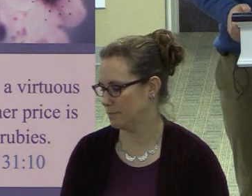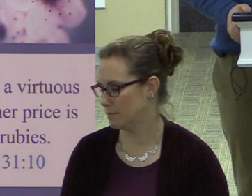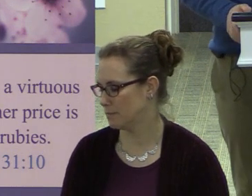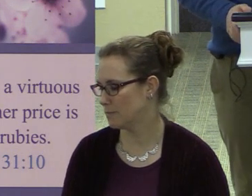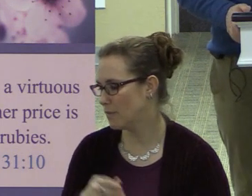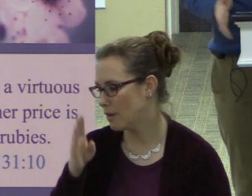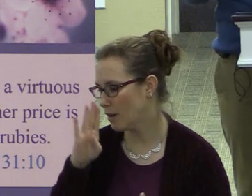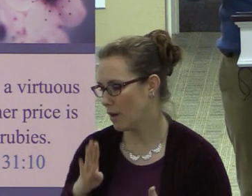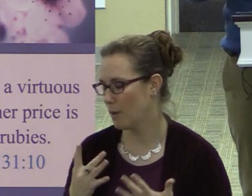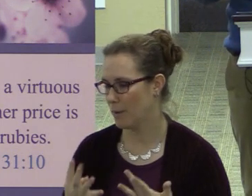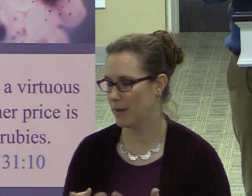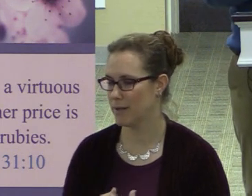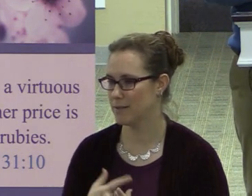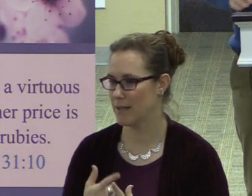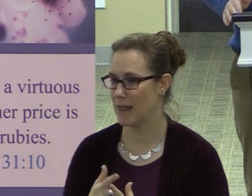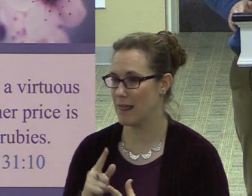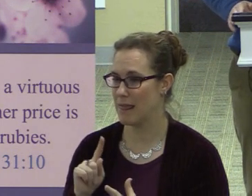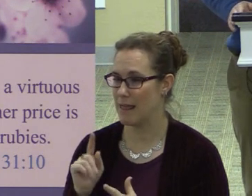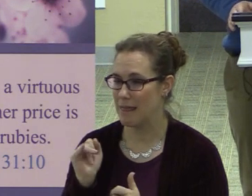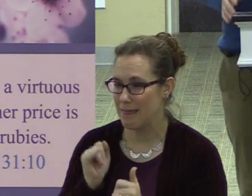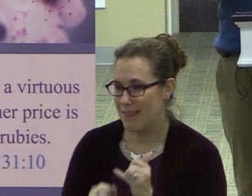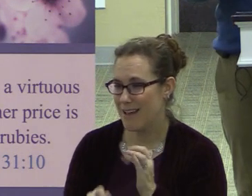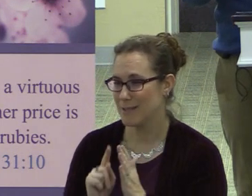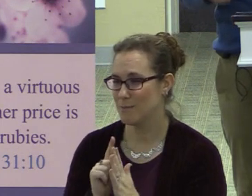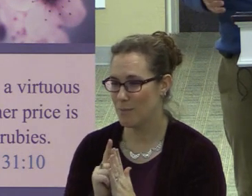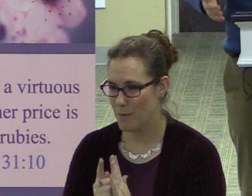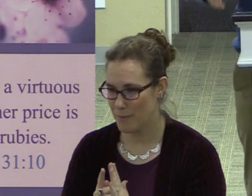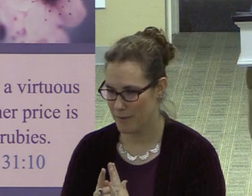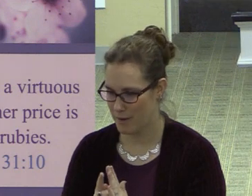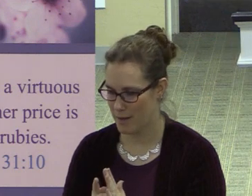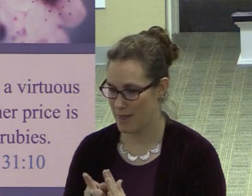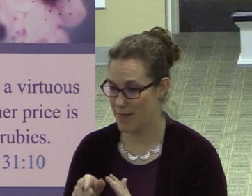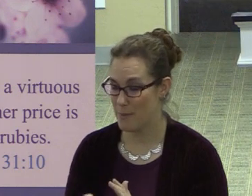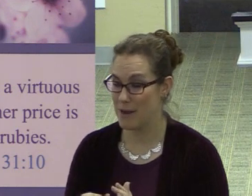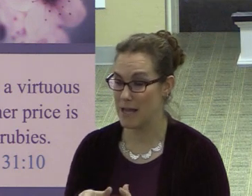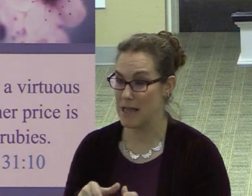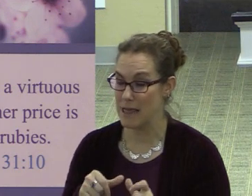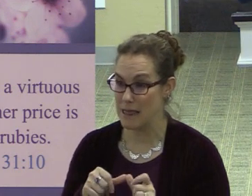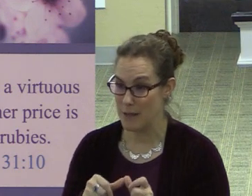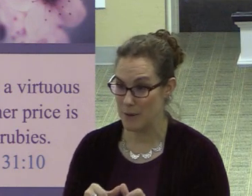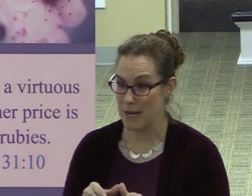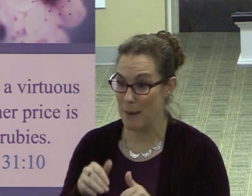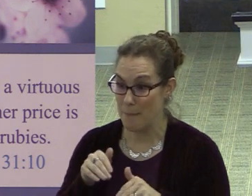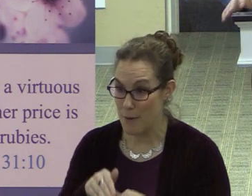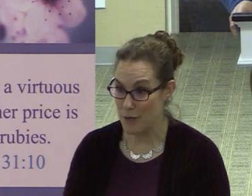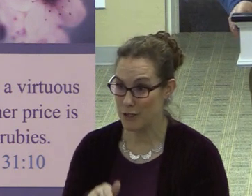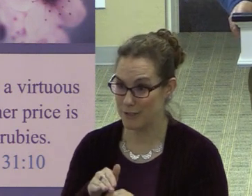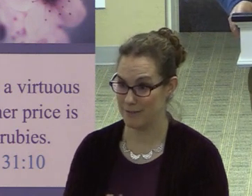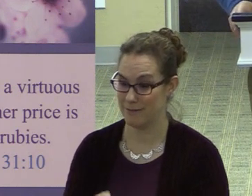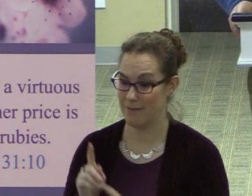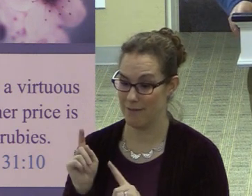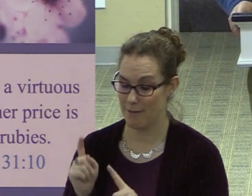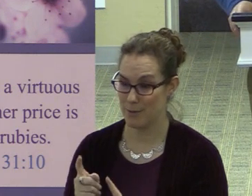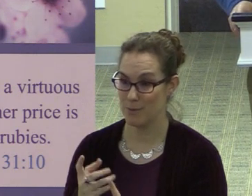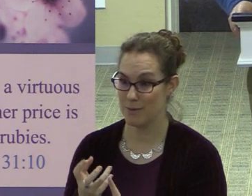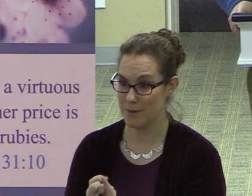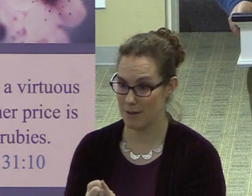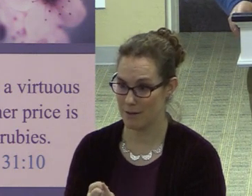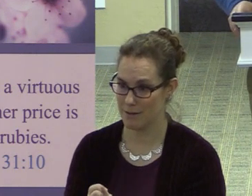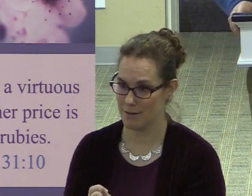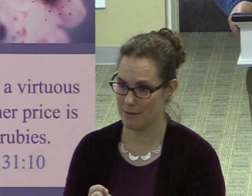God waited to the last possible moment. I mean, they were literally in marching. They're coming to attack.